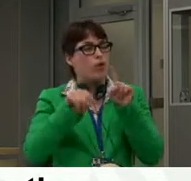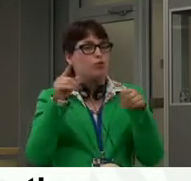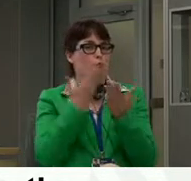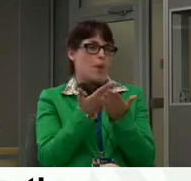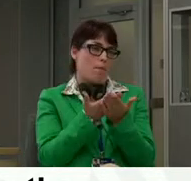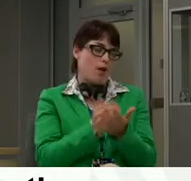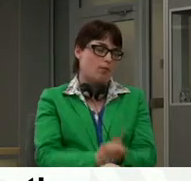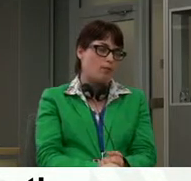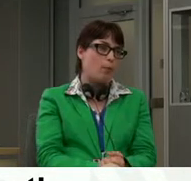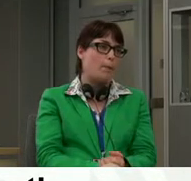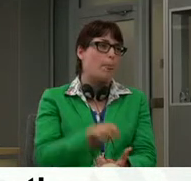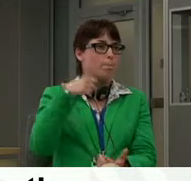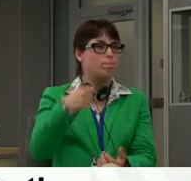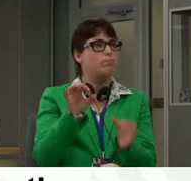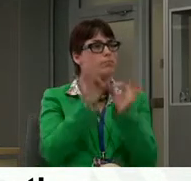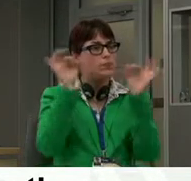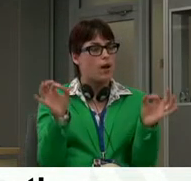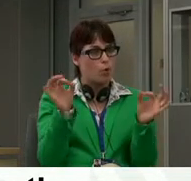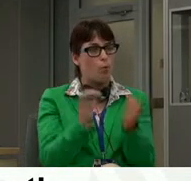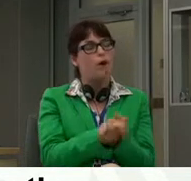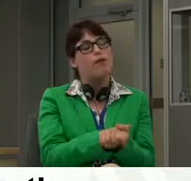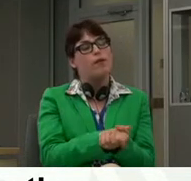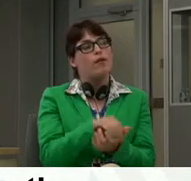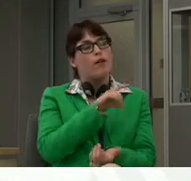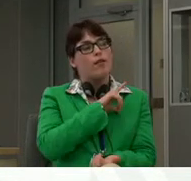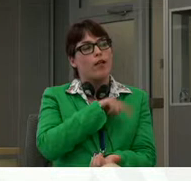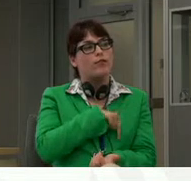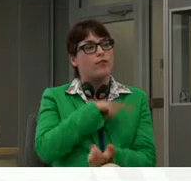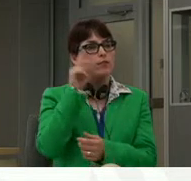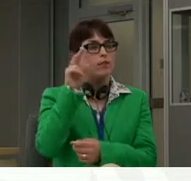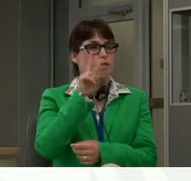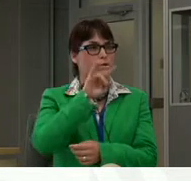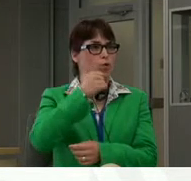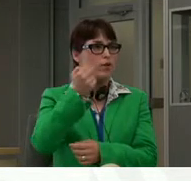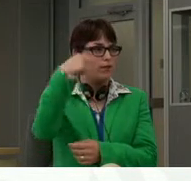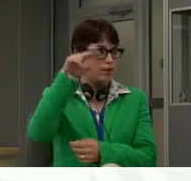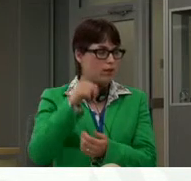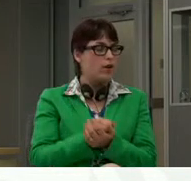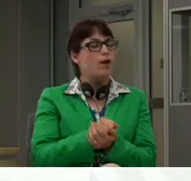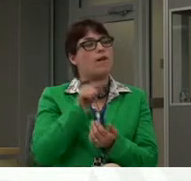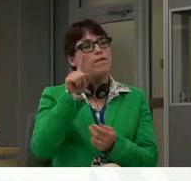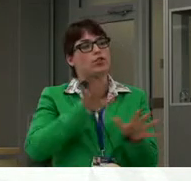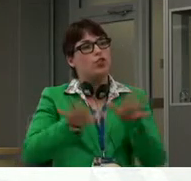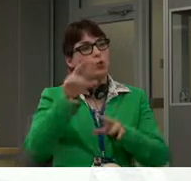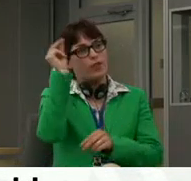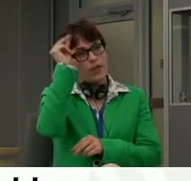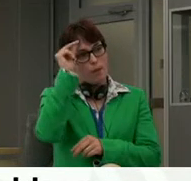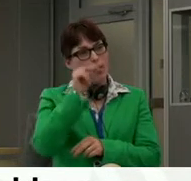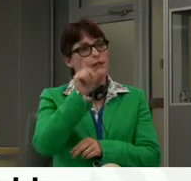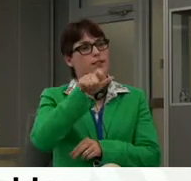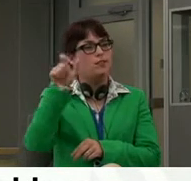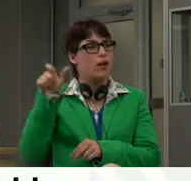Let me mention some examples. At the beginning of the presidency, the Latvian